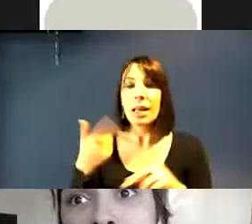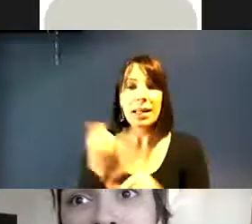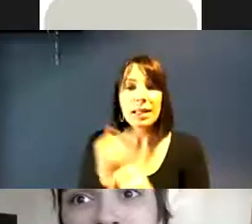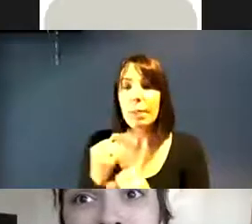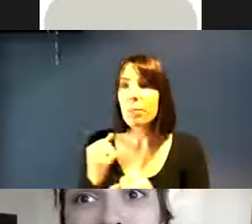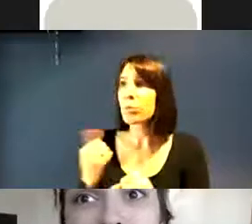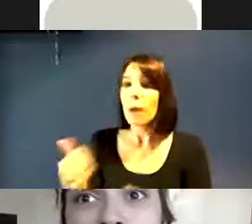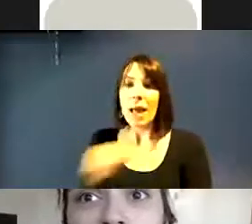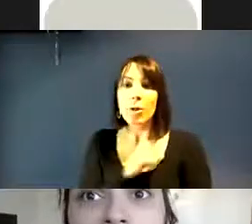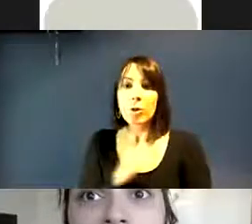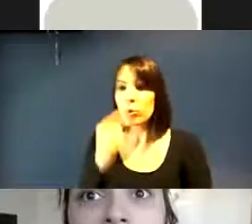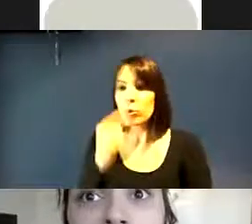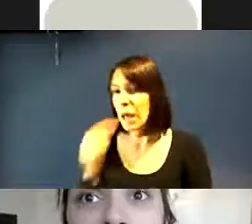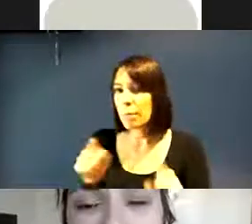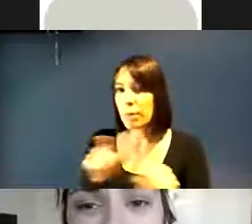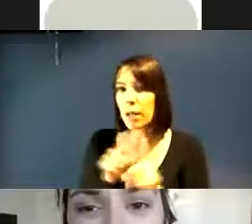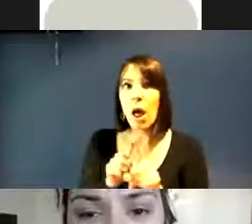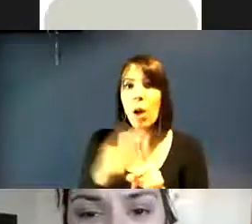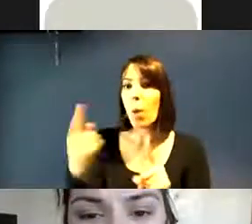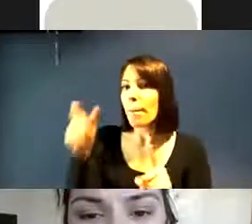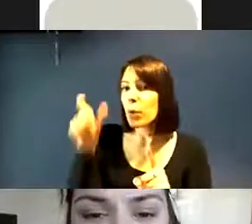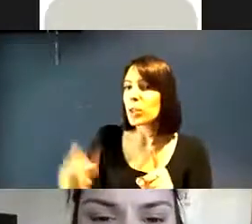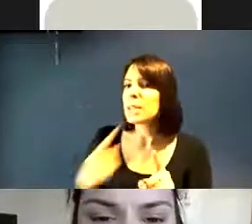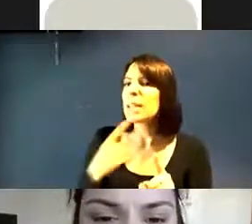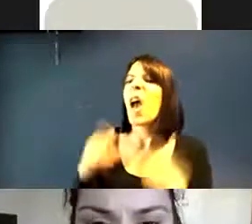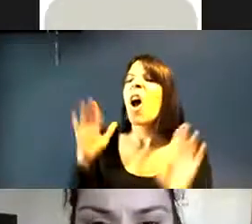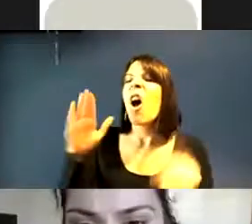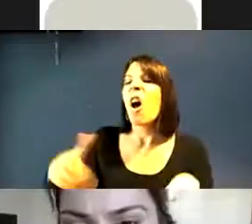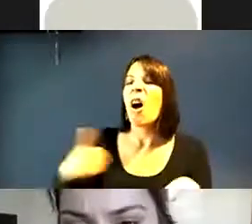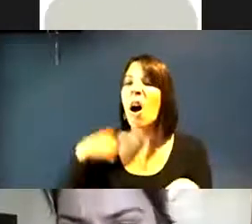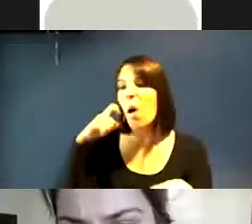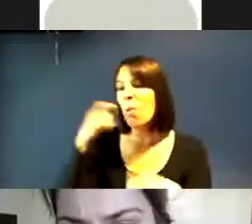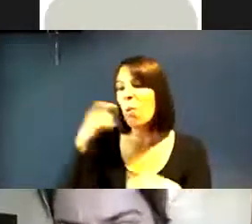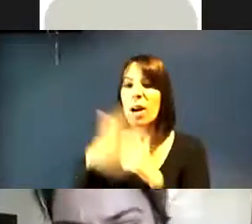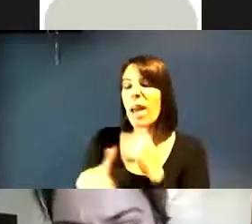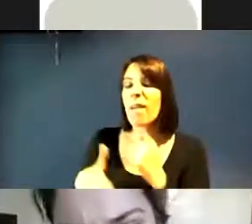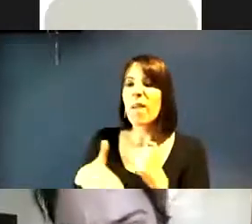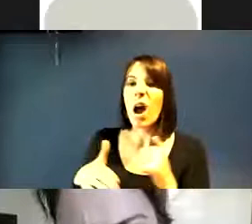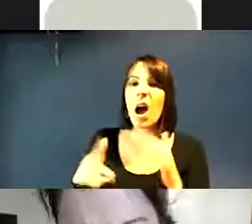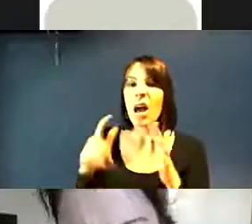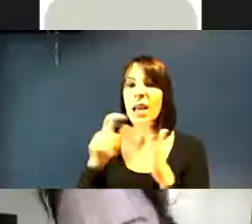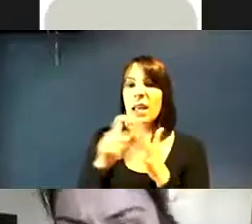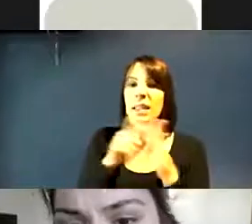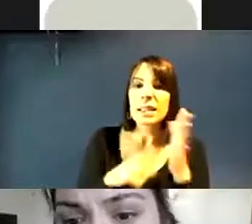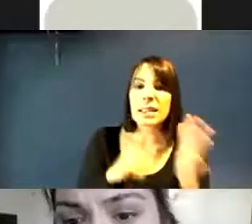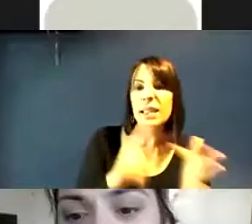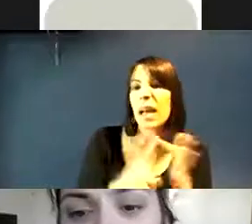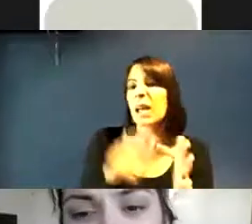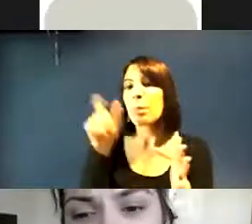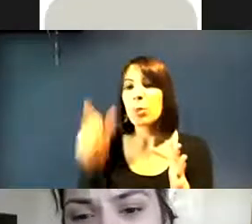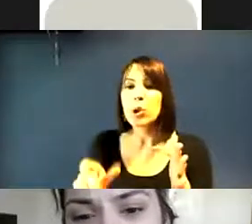or maybe like a microaggression like what's her mental age, that kind of thing.